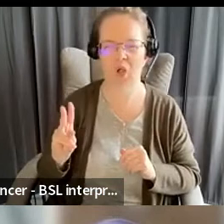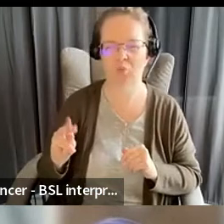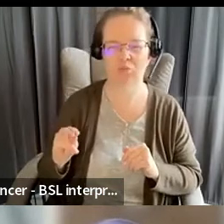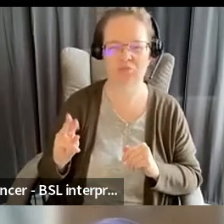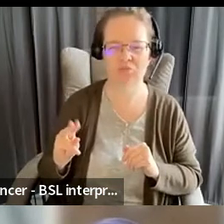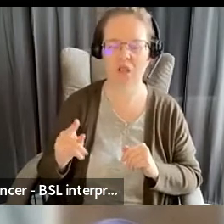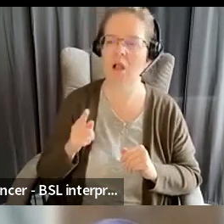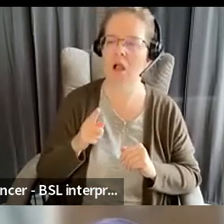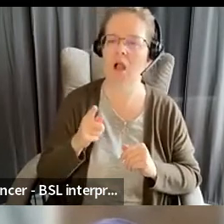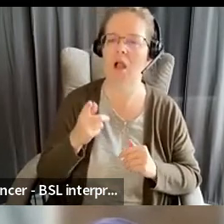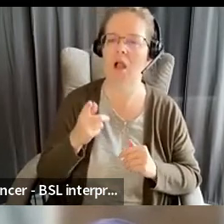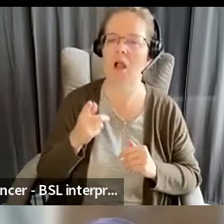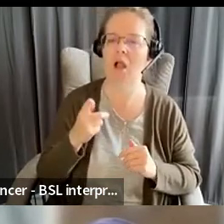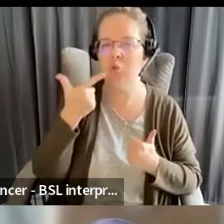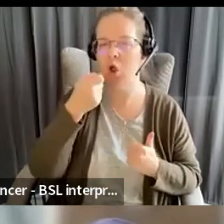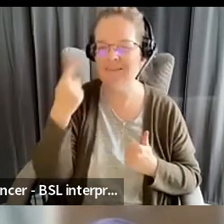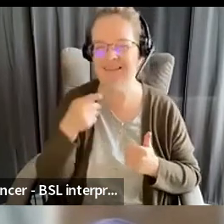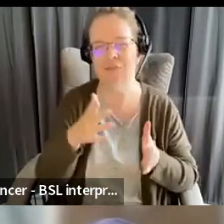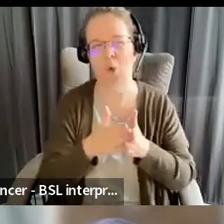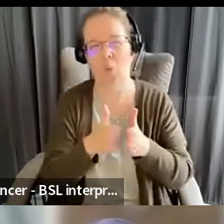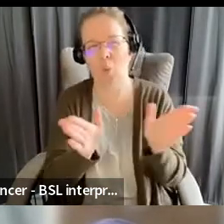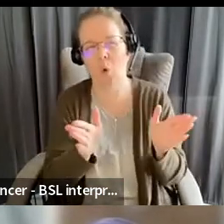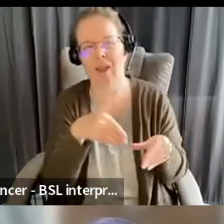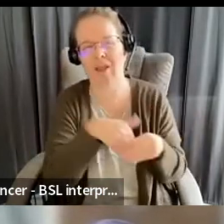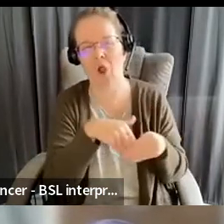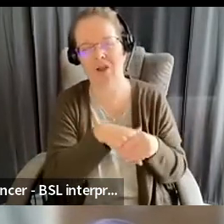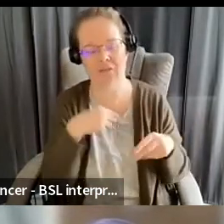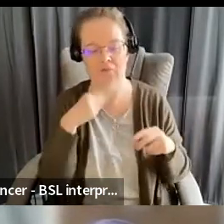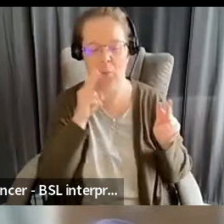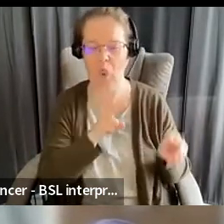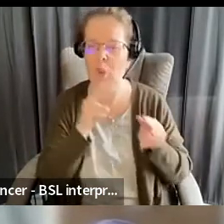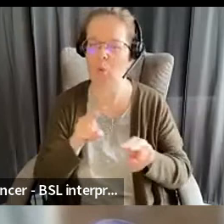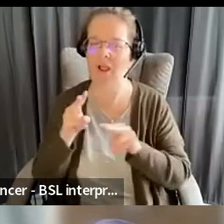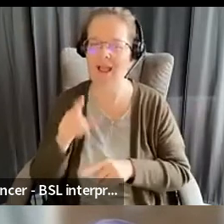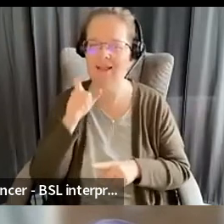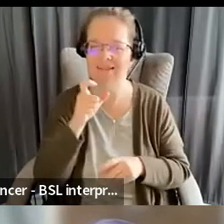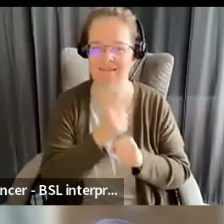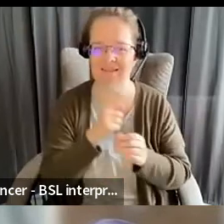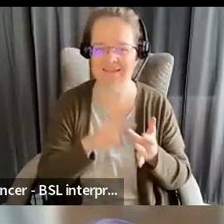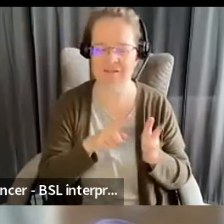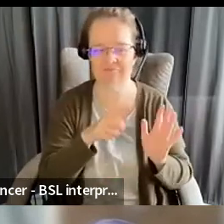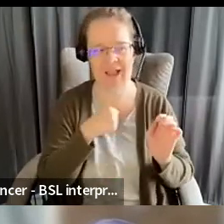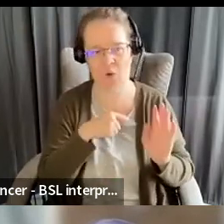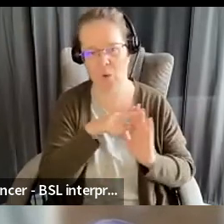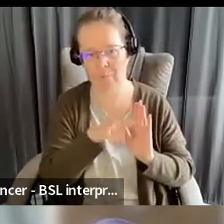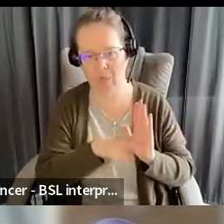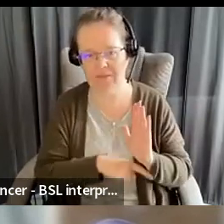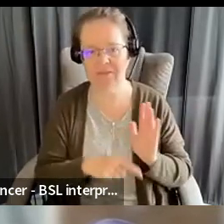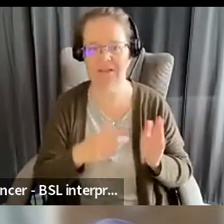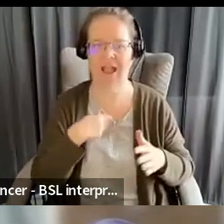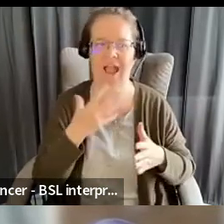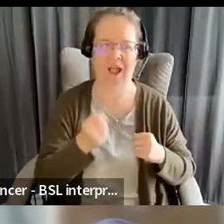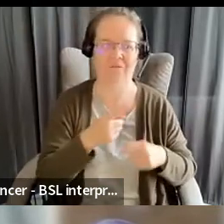good just to understand that the wider context of what we look at really. So I mean, CGI aligns its policy to that of UK security